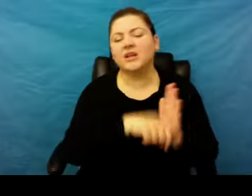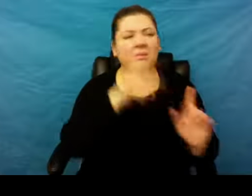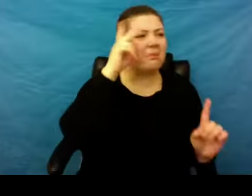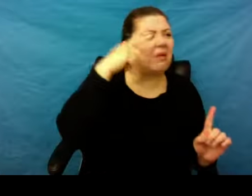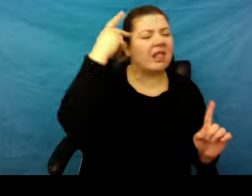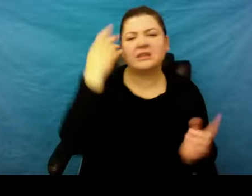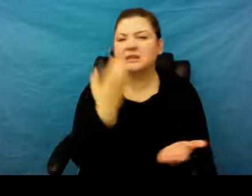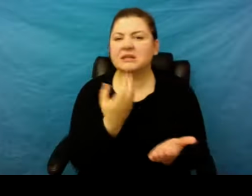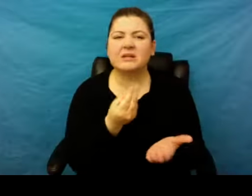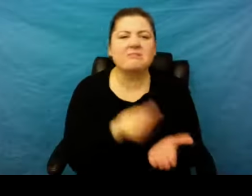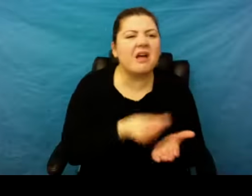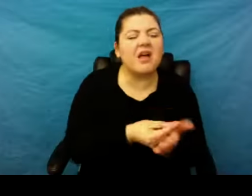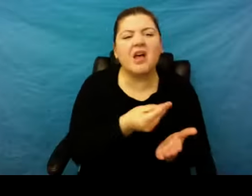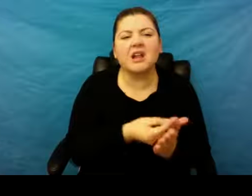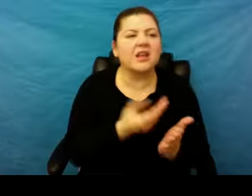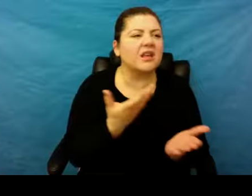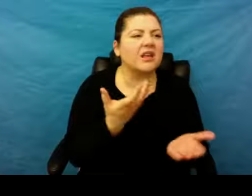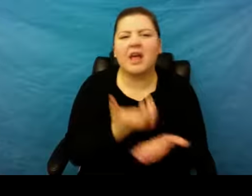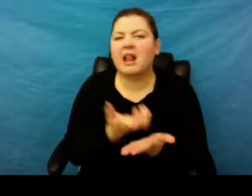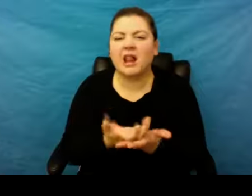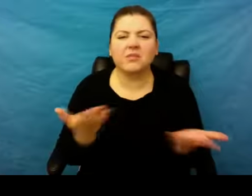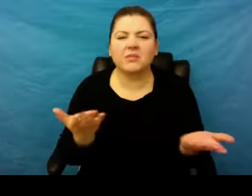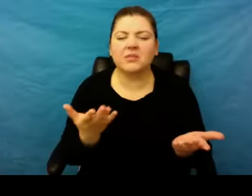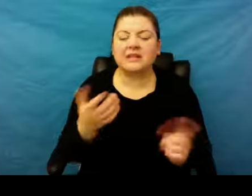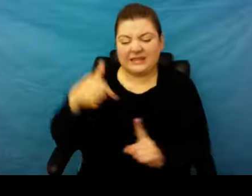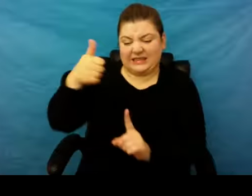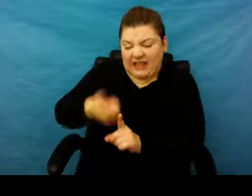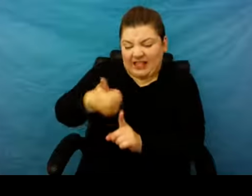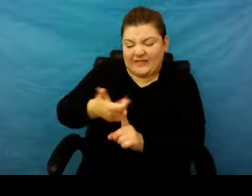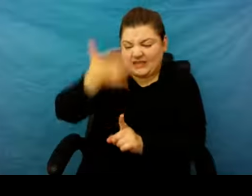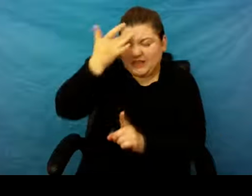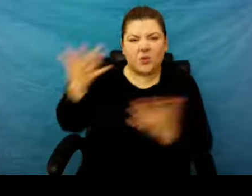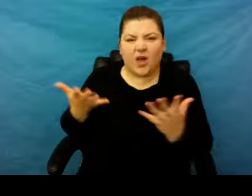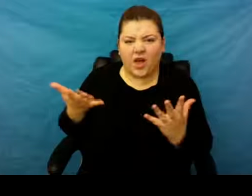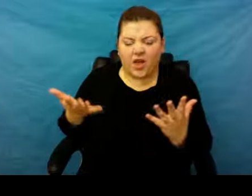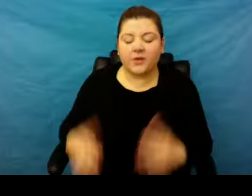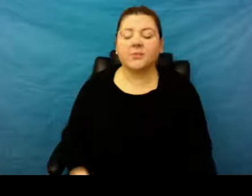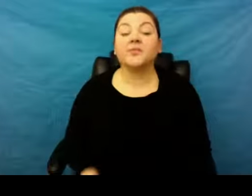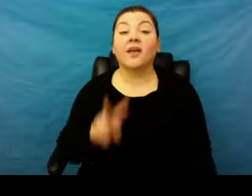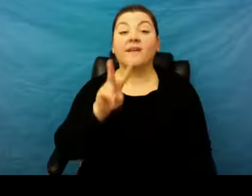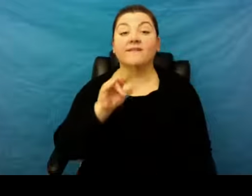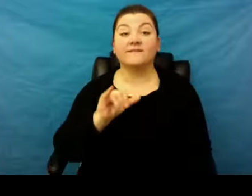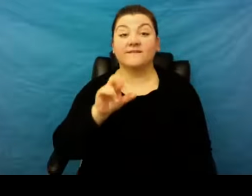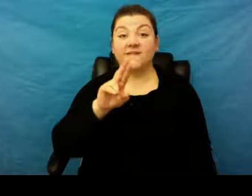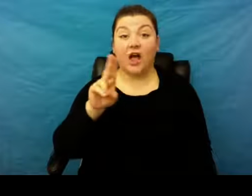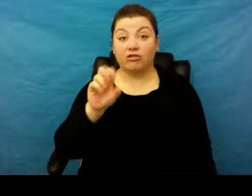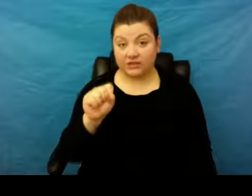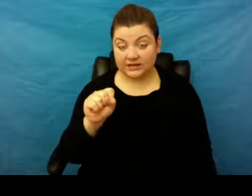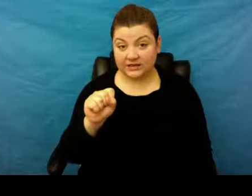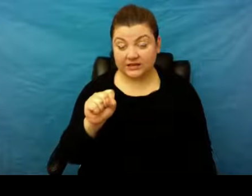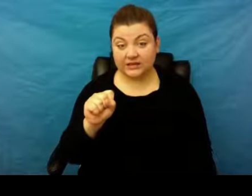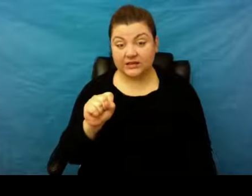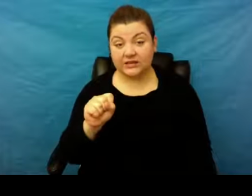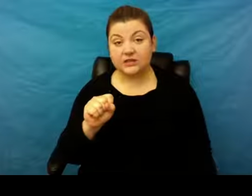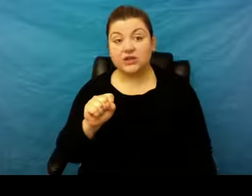disease? So this is a virus. It's from what we would colloquially